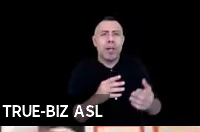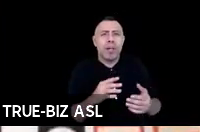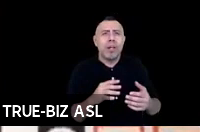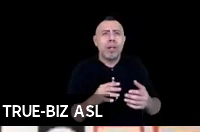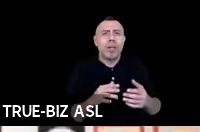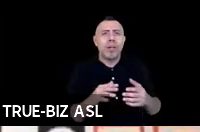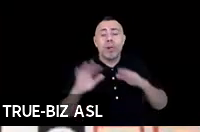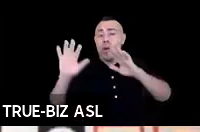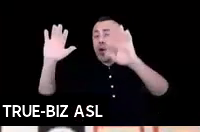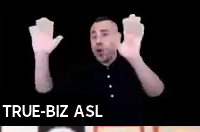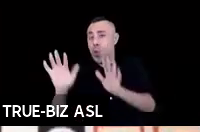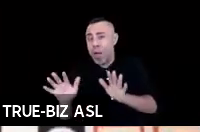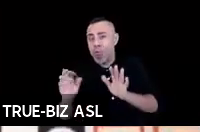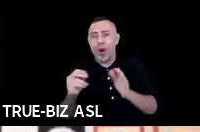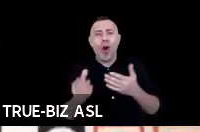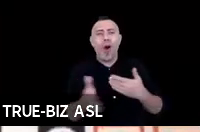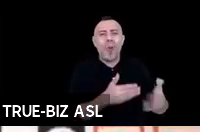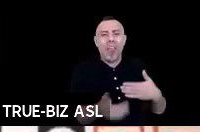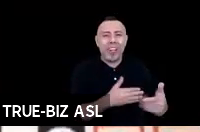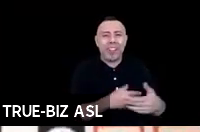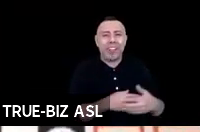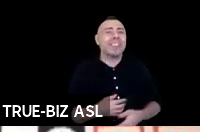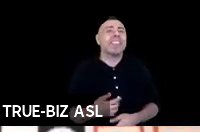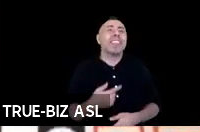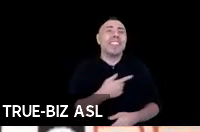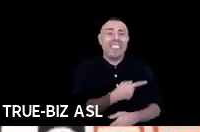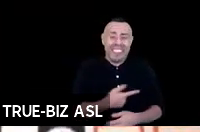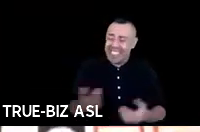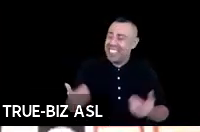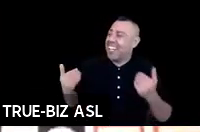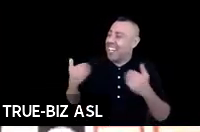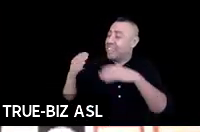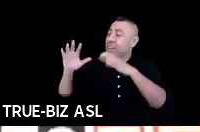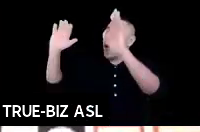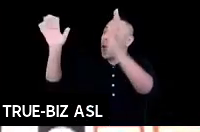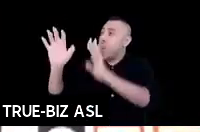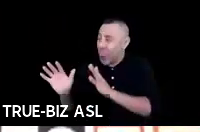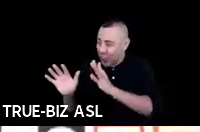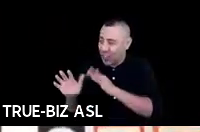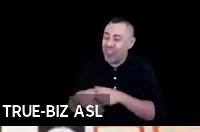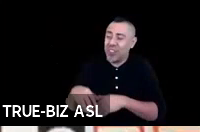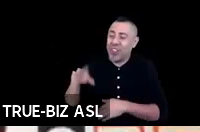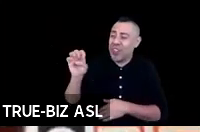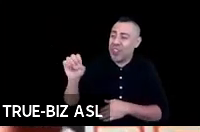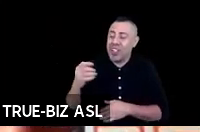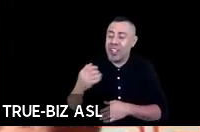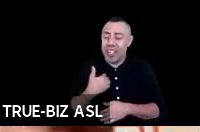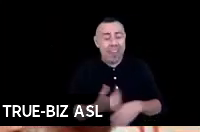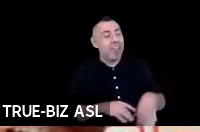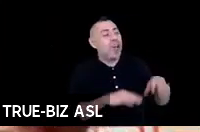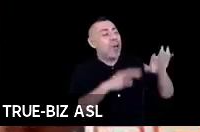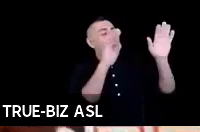that, Hershey. WH versus WE. Yeah, Pennsylvania Hershey chocolate.